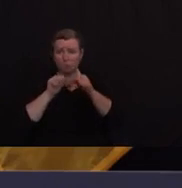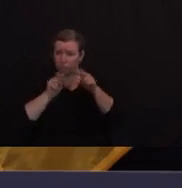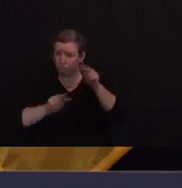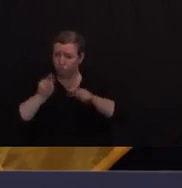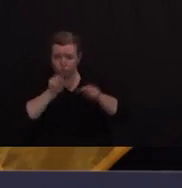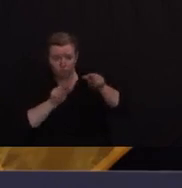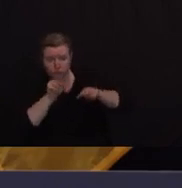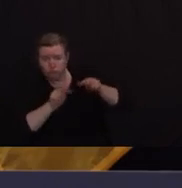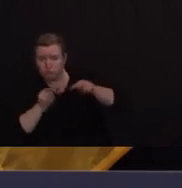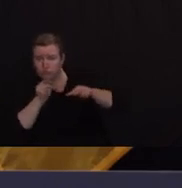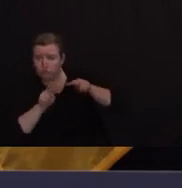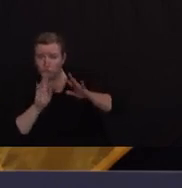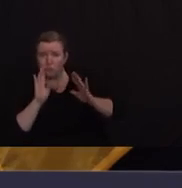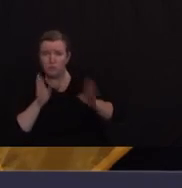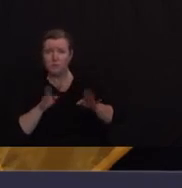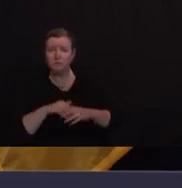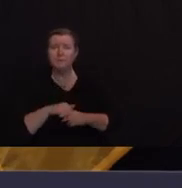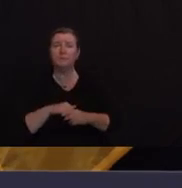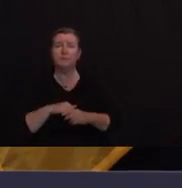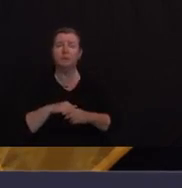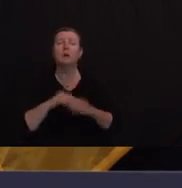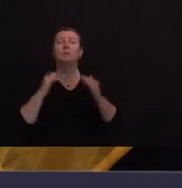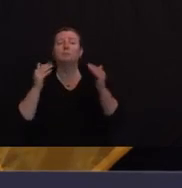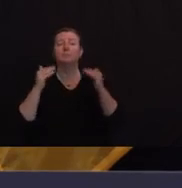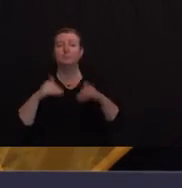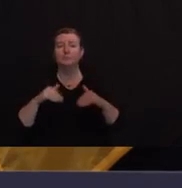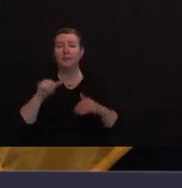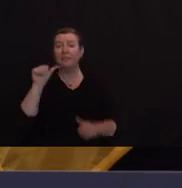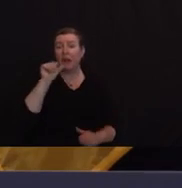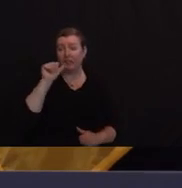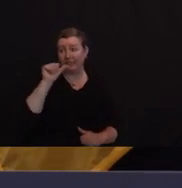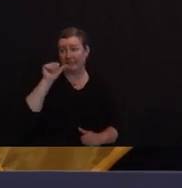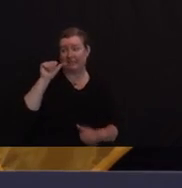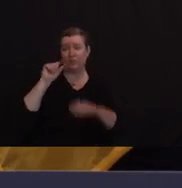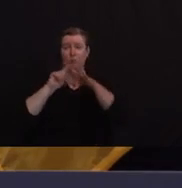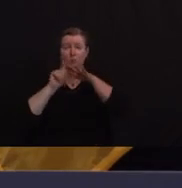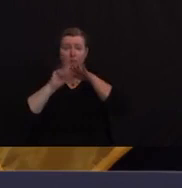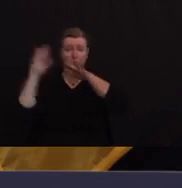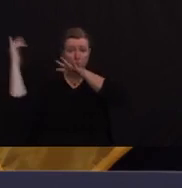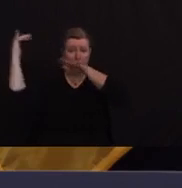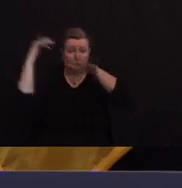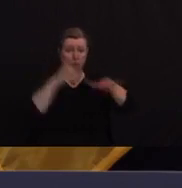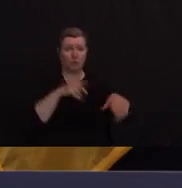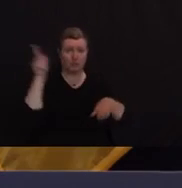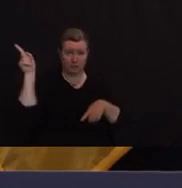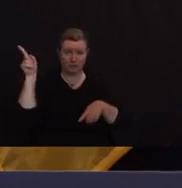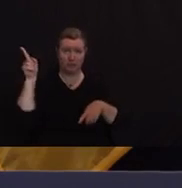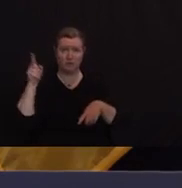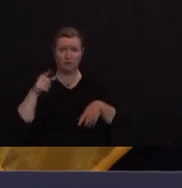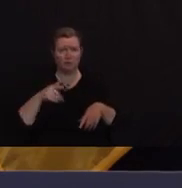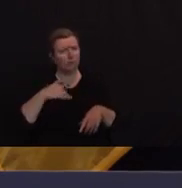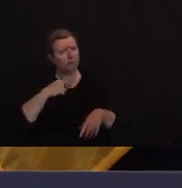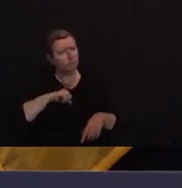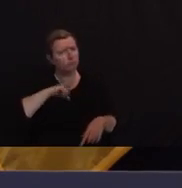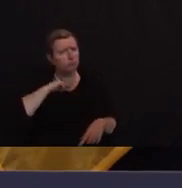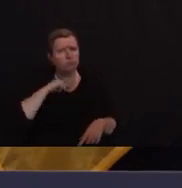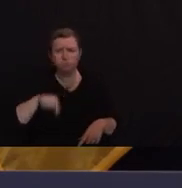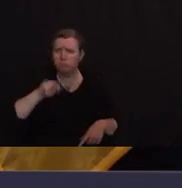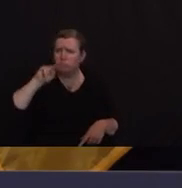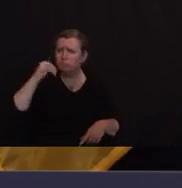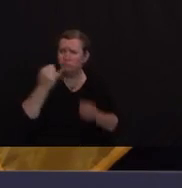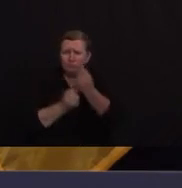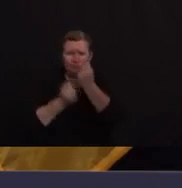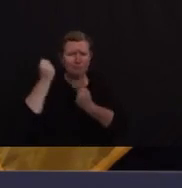On Afghan refugees, again, honored that New Jersey is helping out in such a big way.